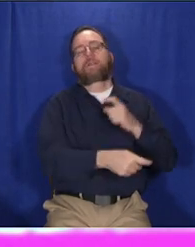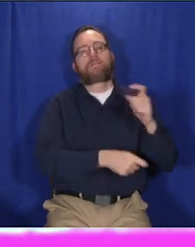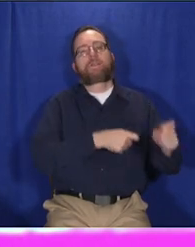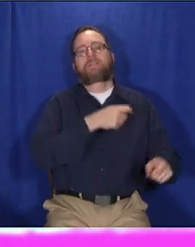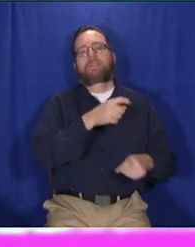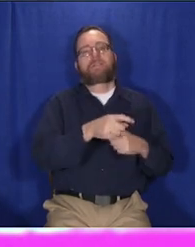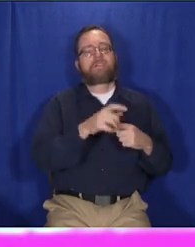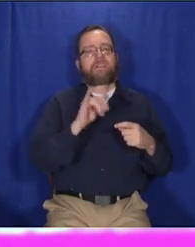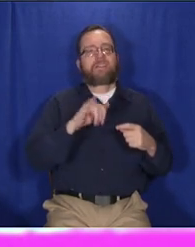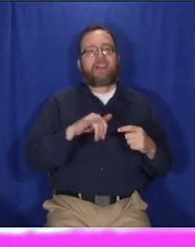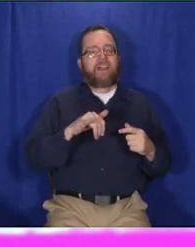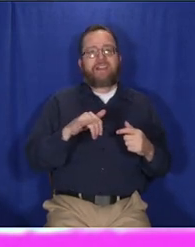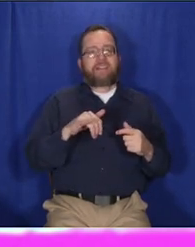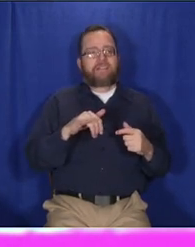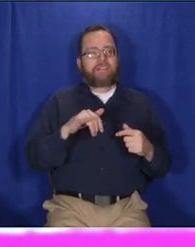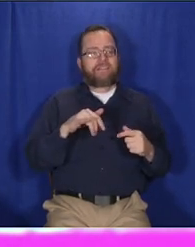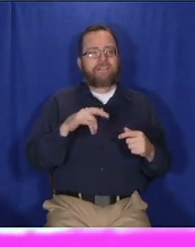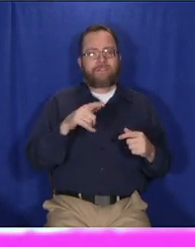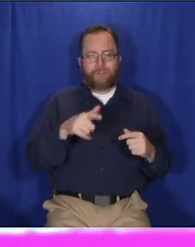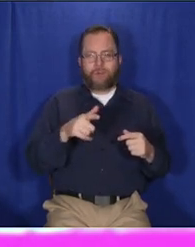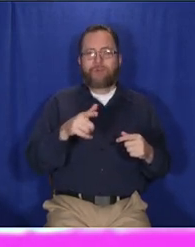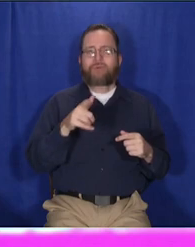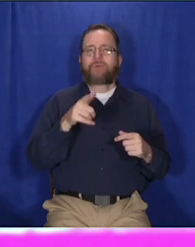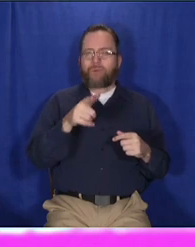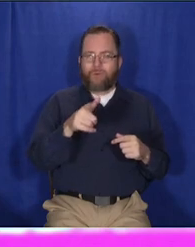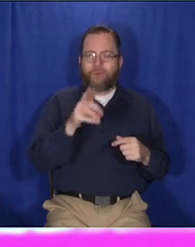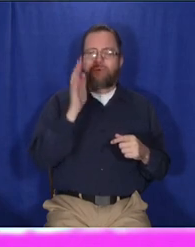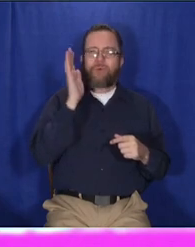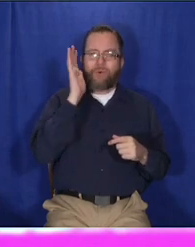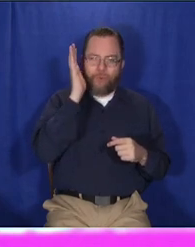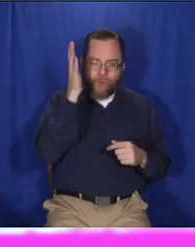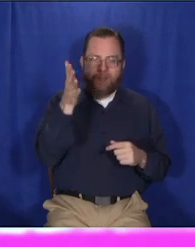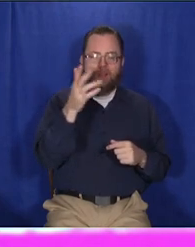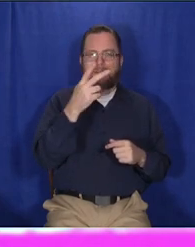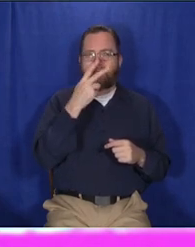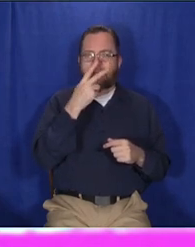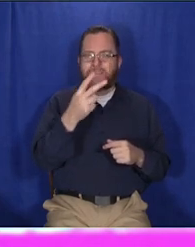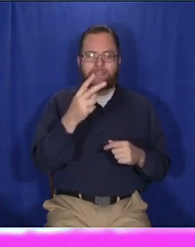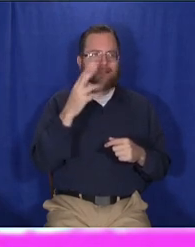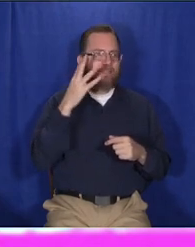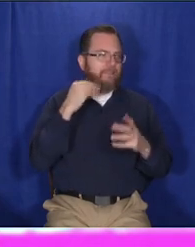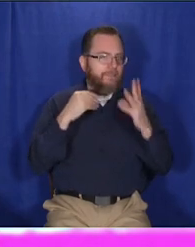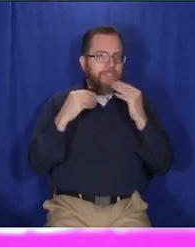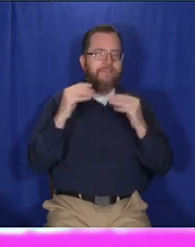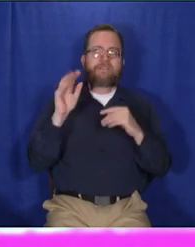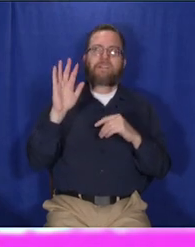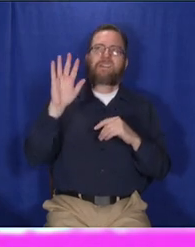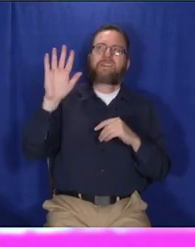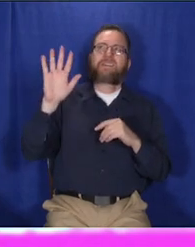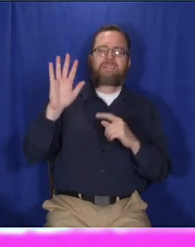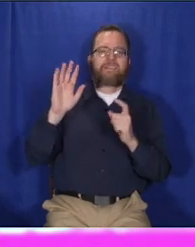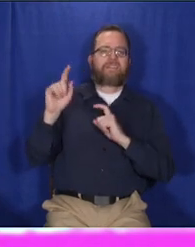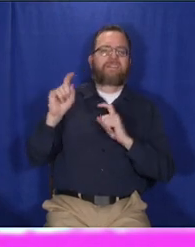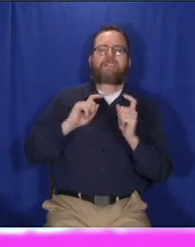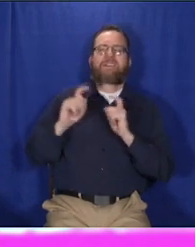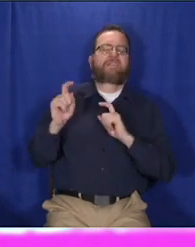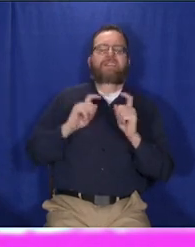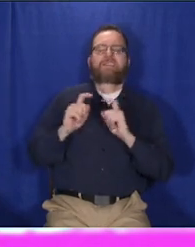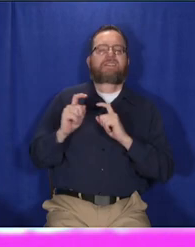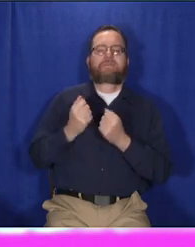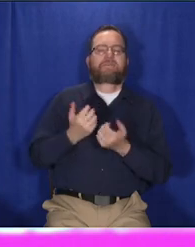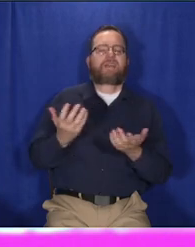adventure of watching God provide for you in ways that you could not have even asked for or imagined. It's